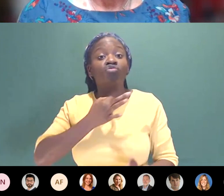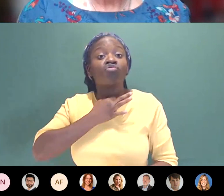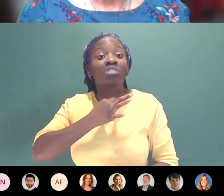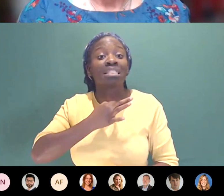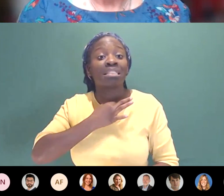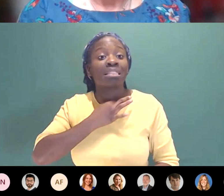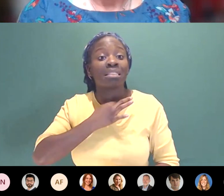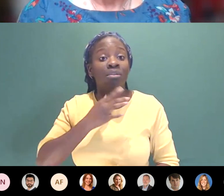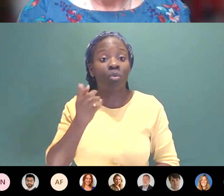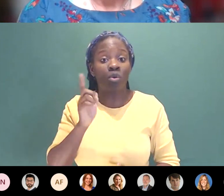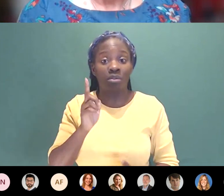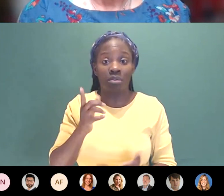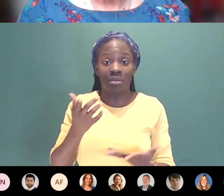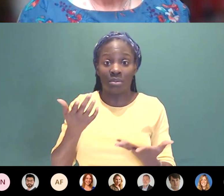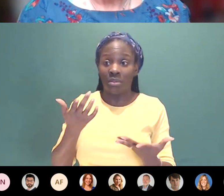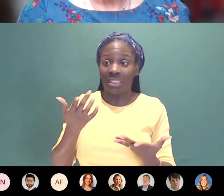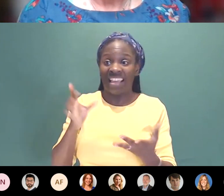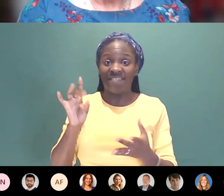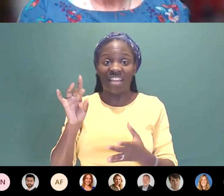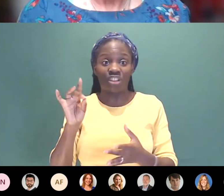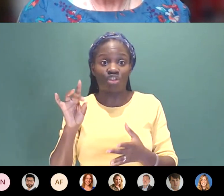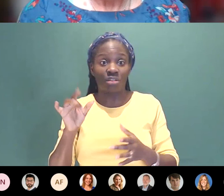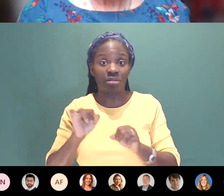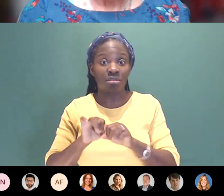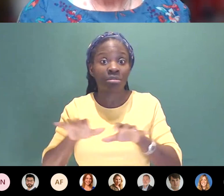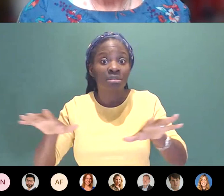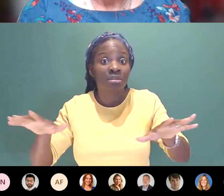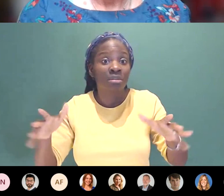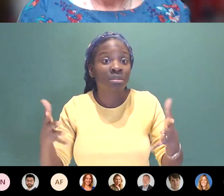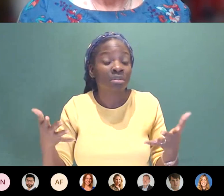infection of others in particular, but also of yourself,